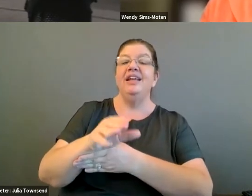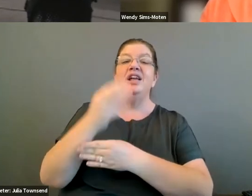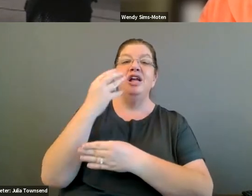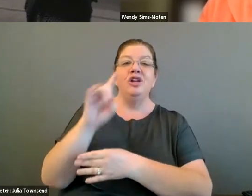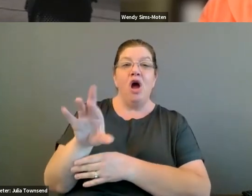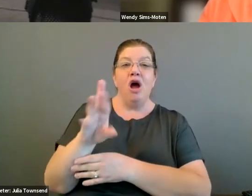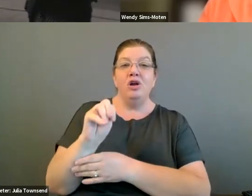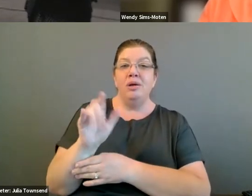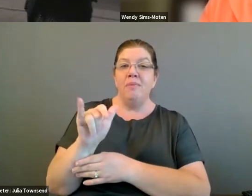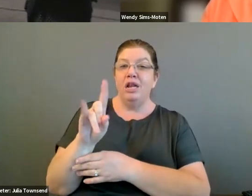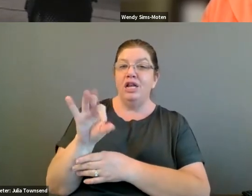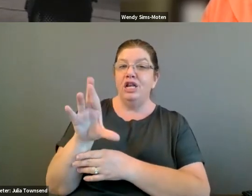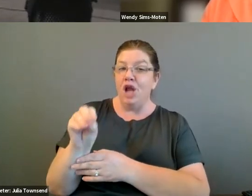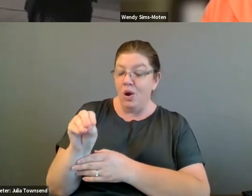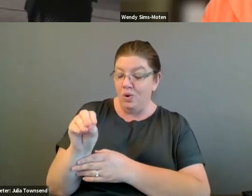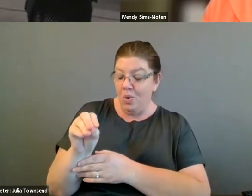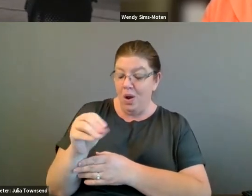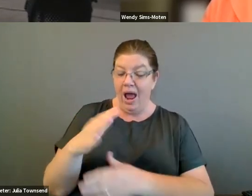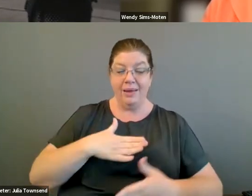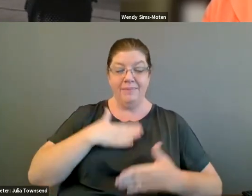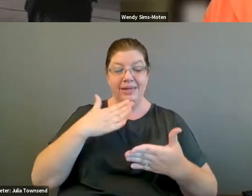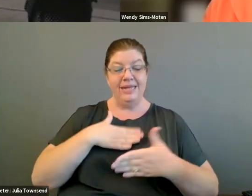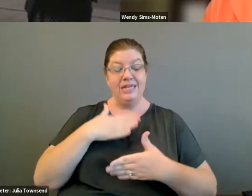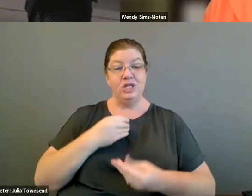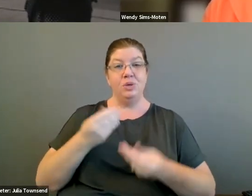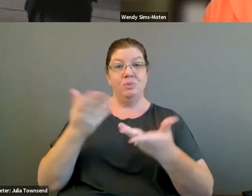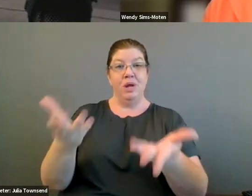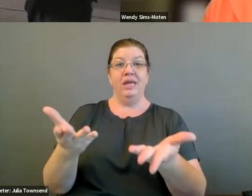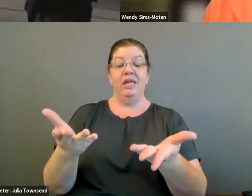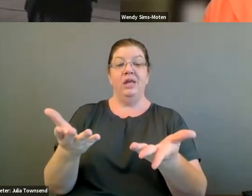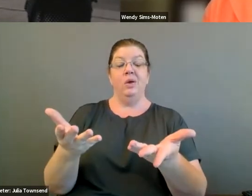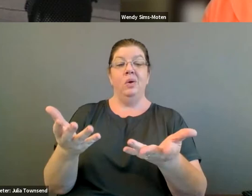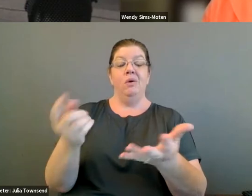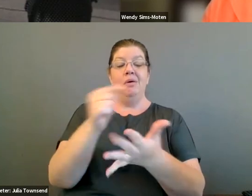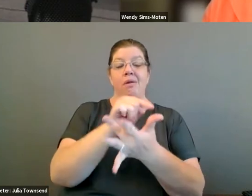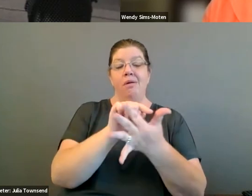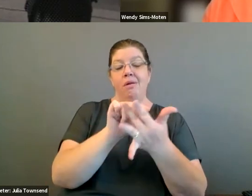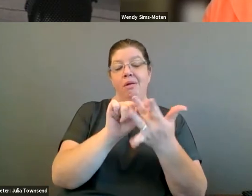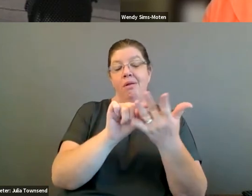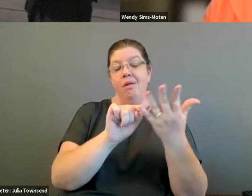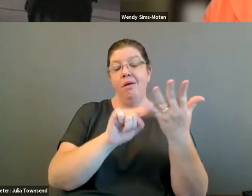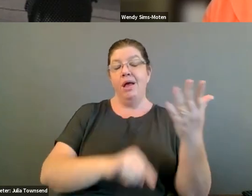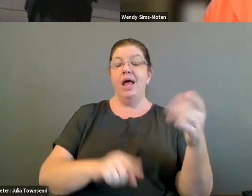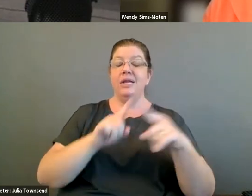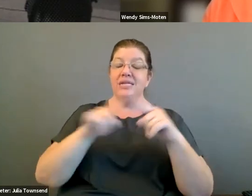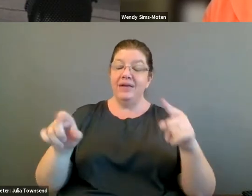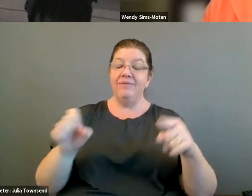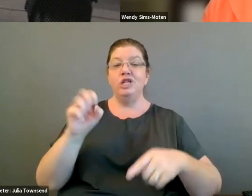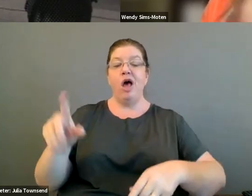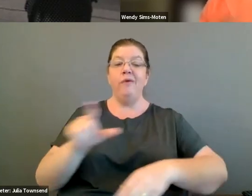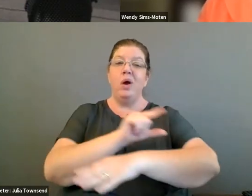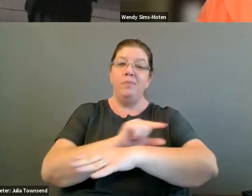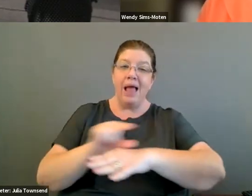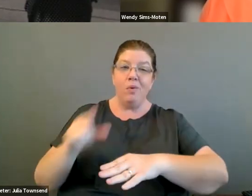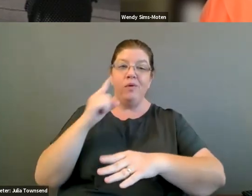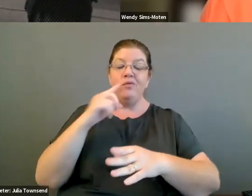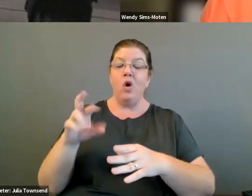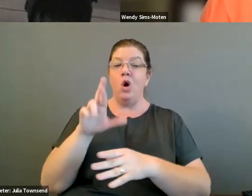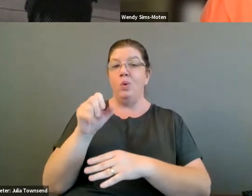Maldonado. I am very pleased to bring you a bundled package of our platforms for renewal.